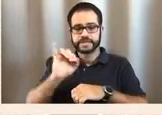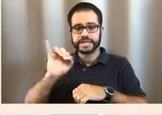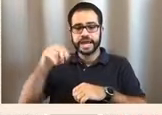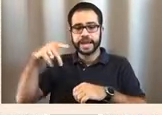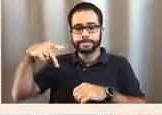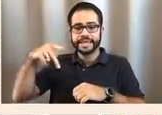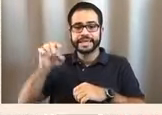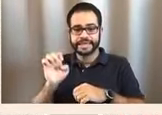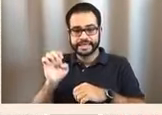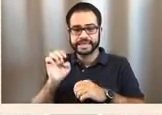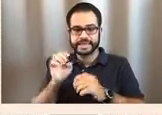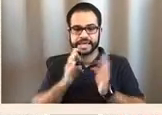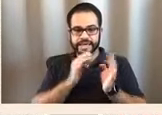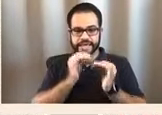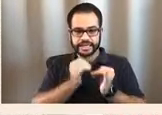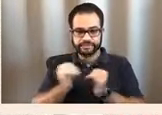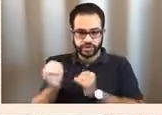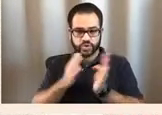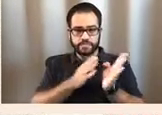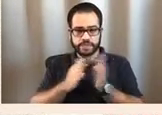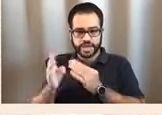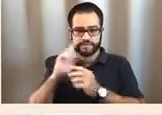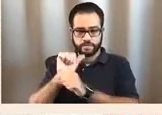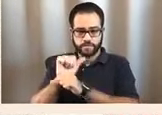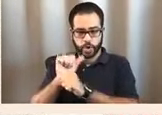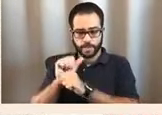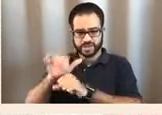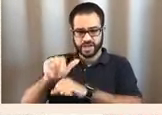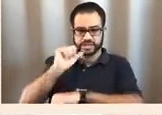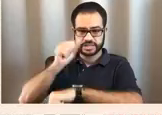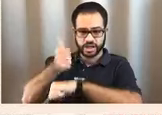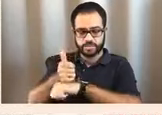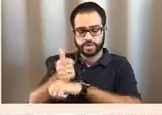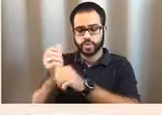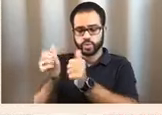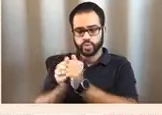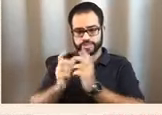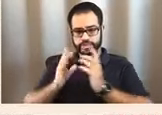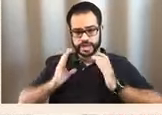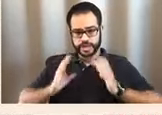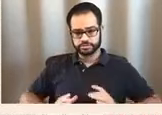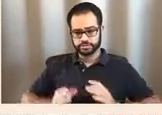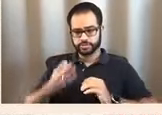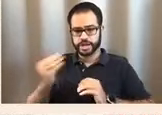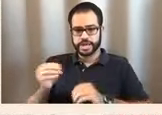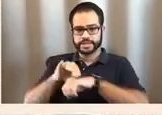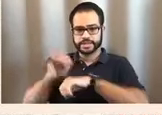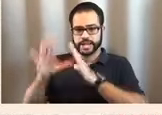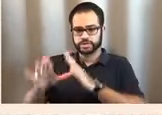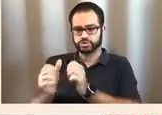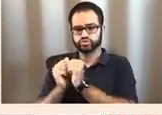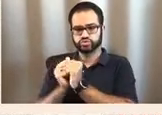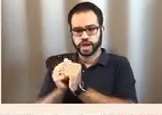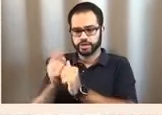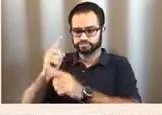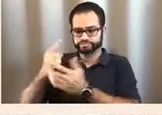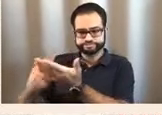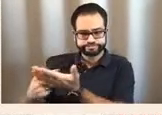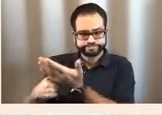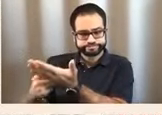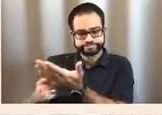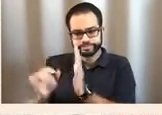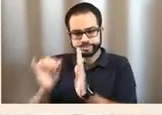we mentioned before is developed by the individual and the VR counselor. Together, they're going to identify the